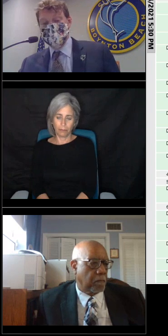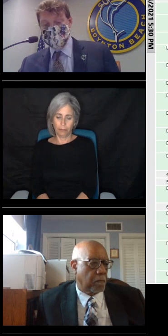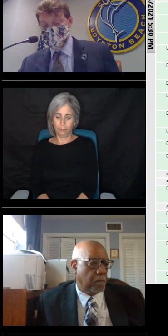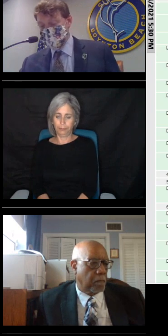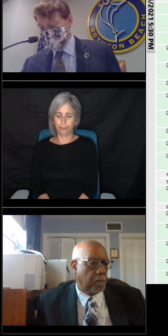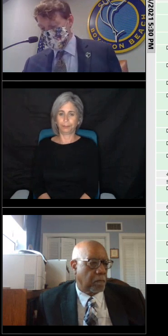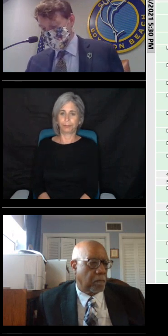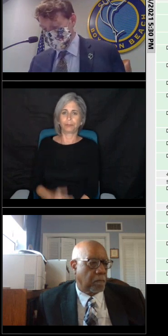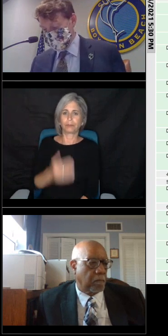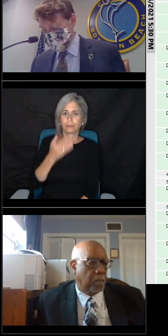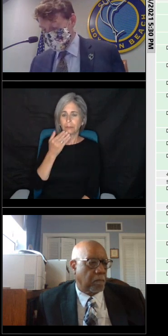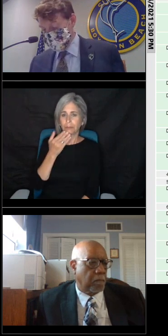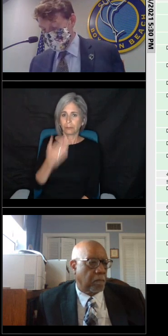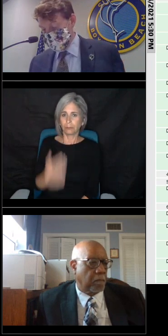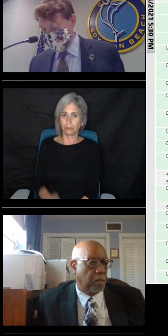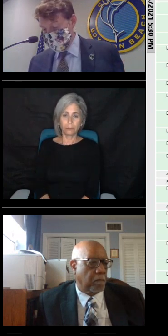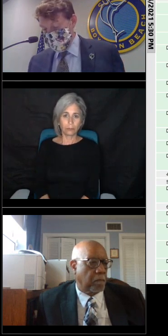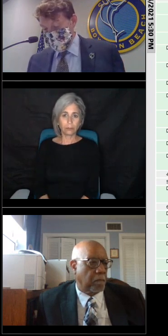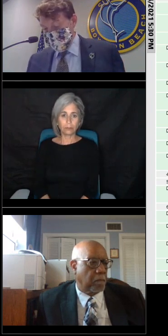Thank you.